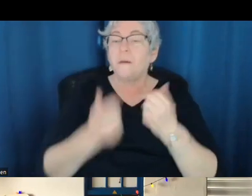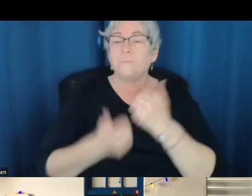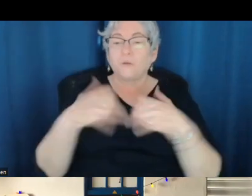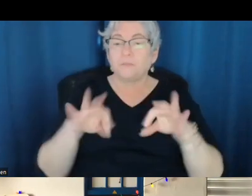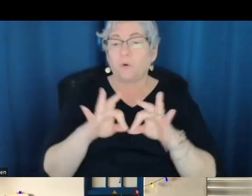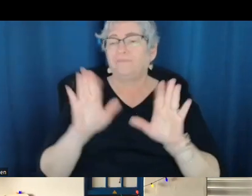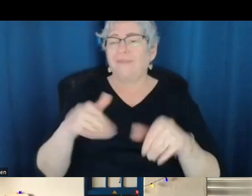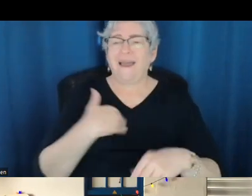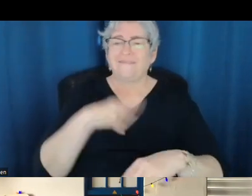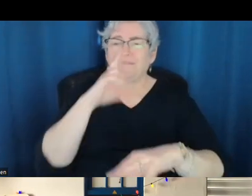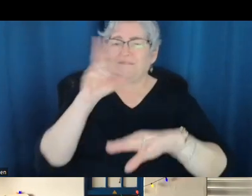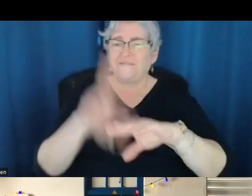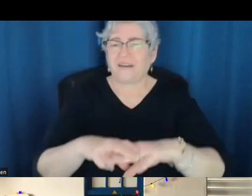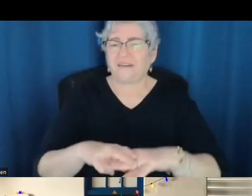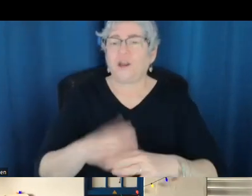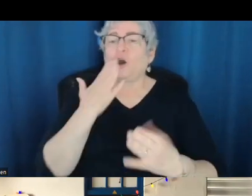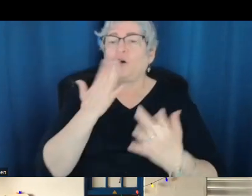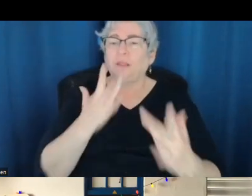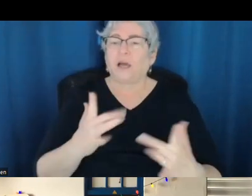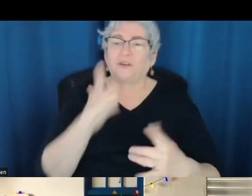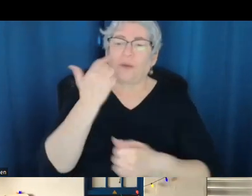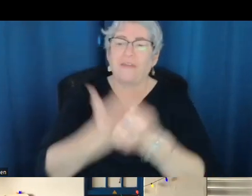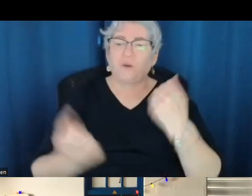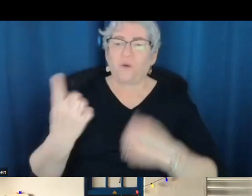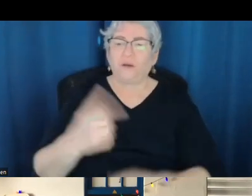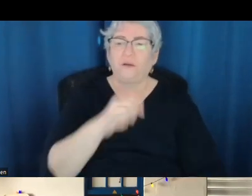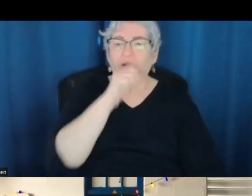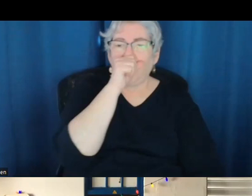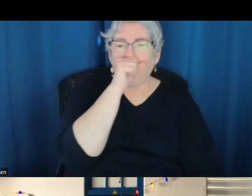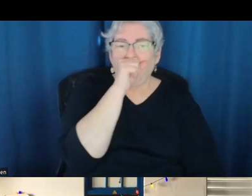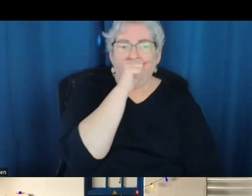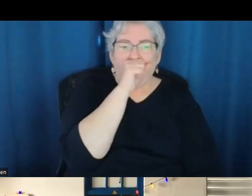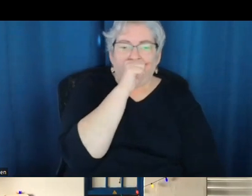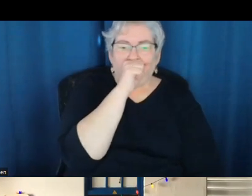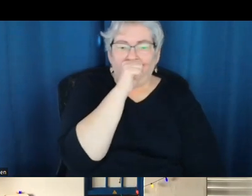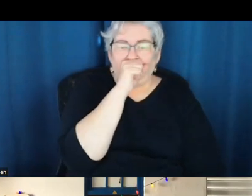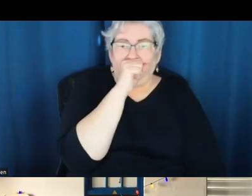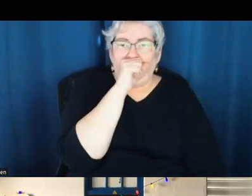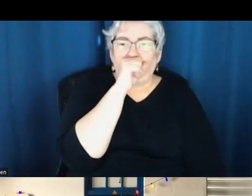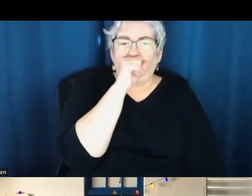have fun. Best of luck to each of you.